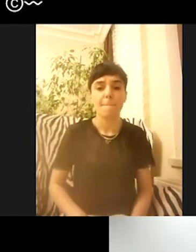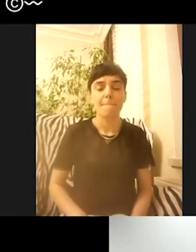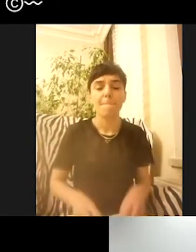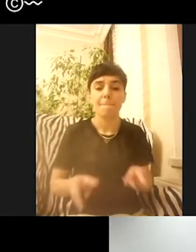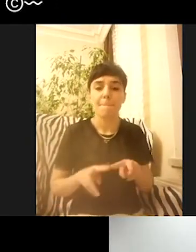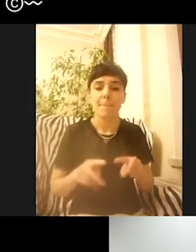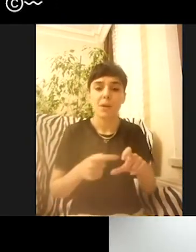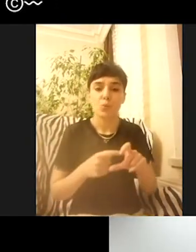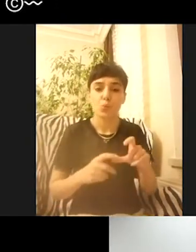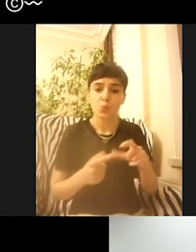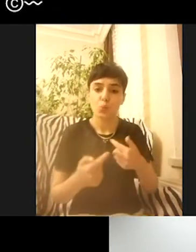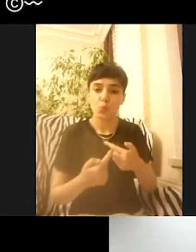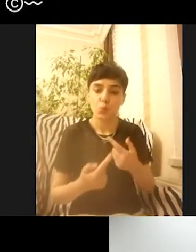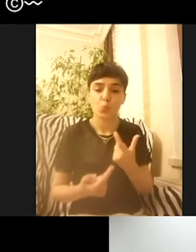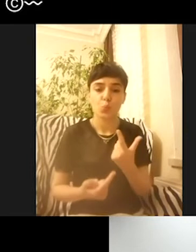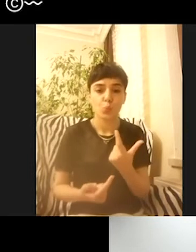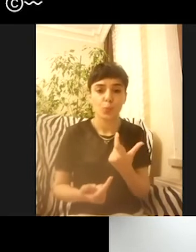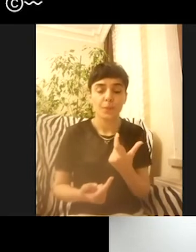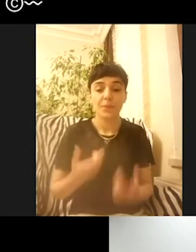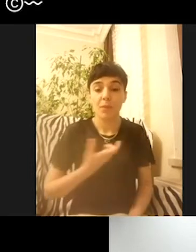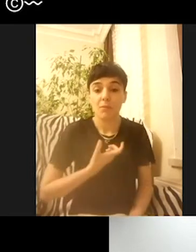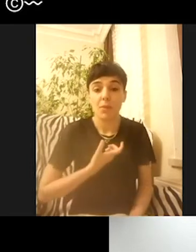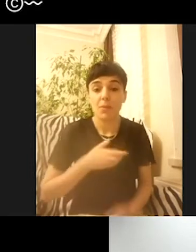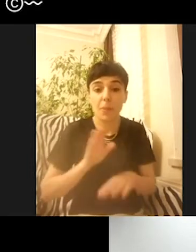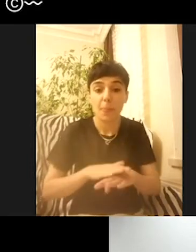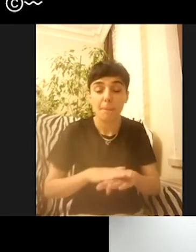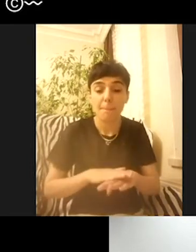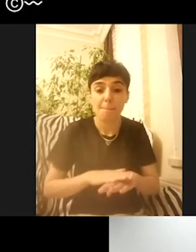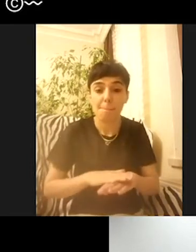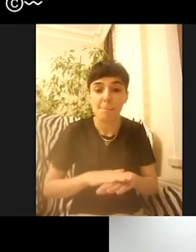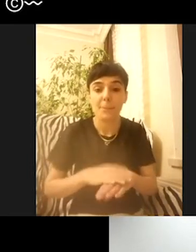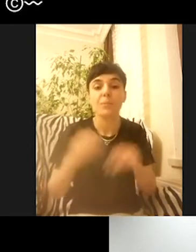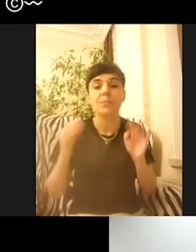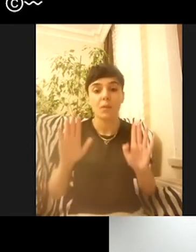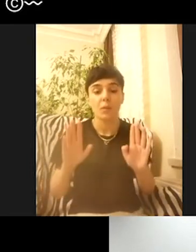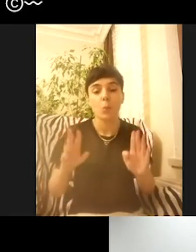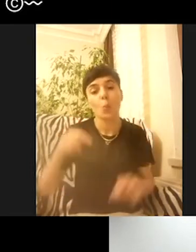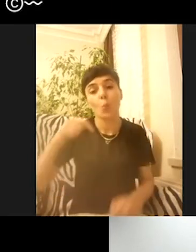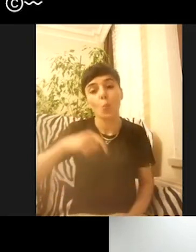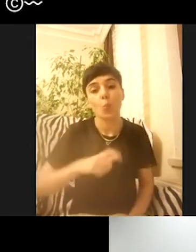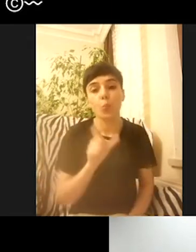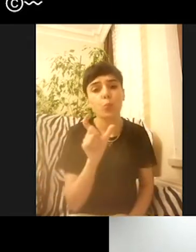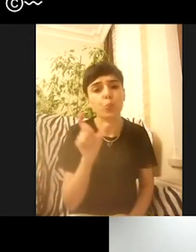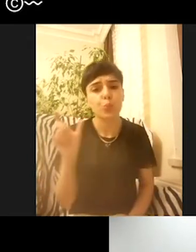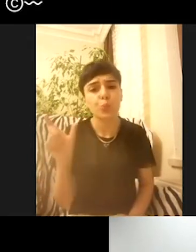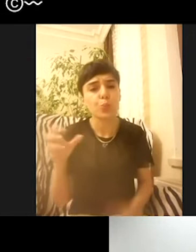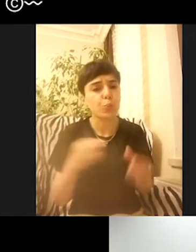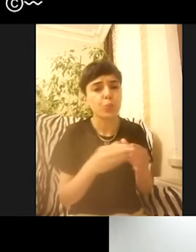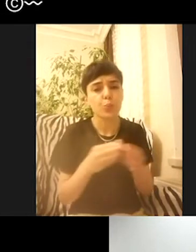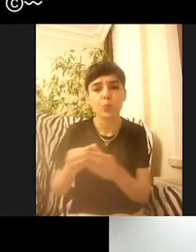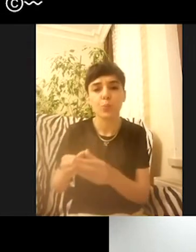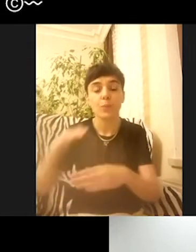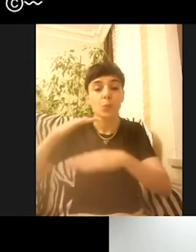these categories? And isn't that actually at a certain point limiting us to go further than where we are right